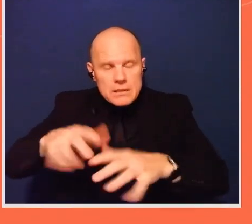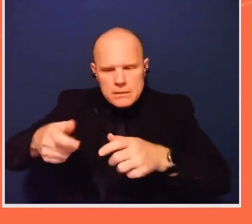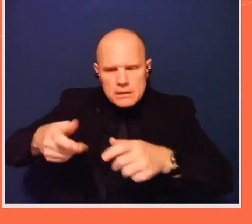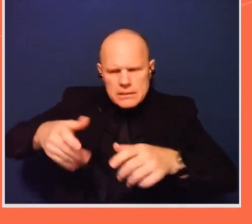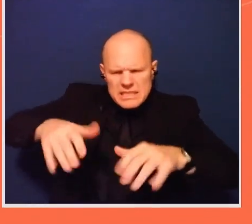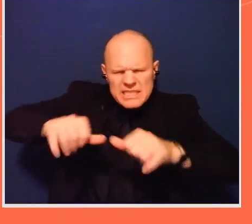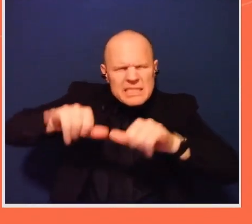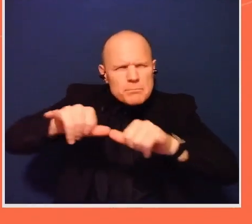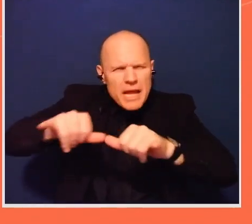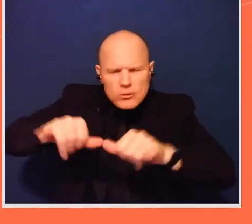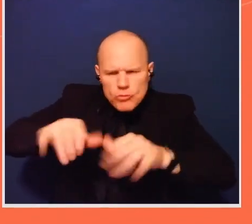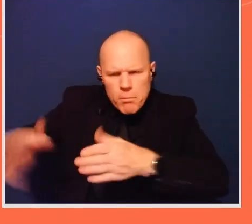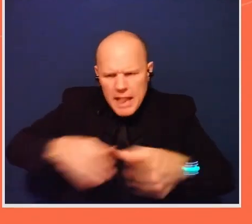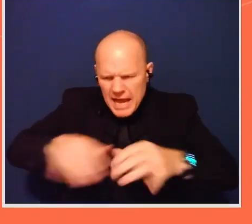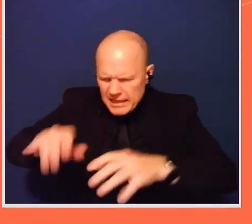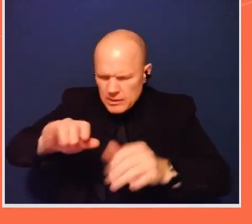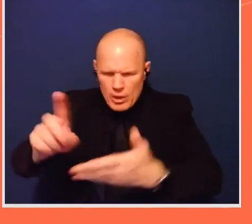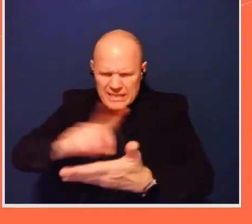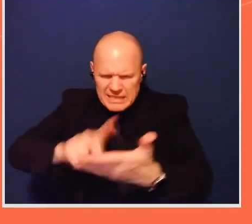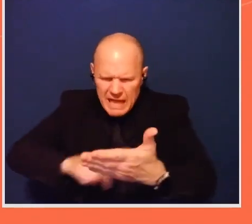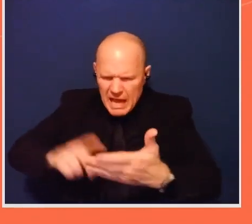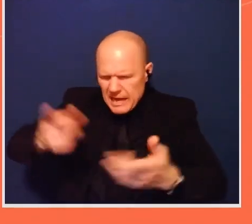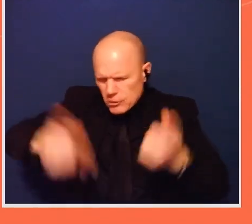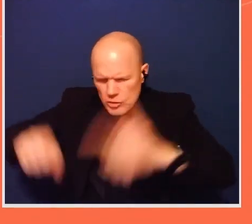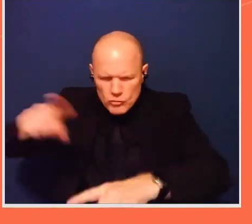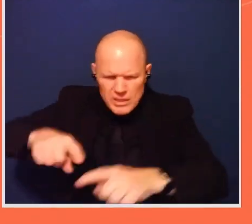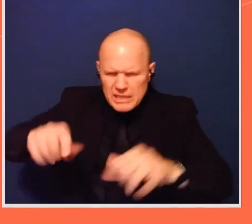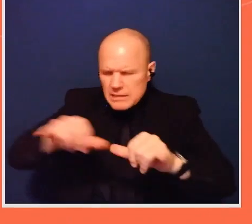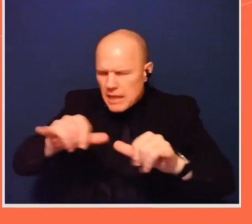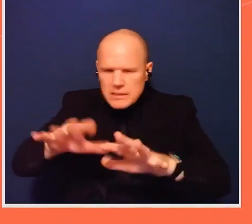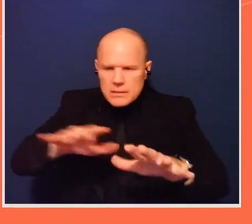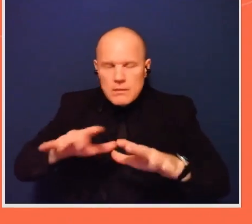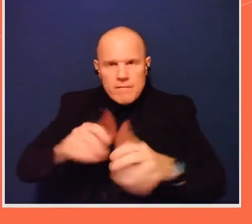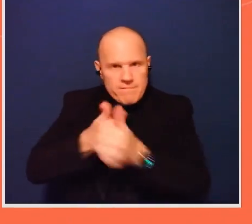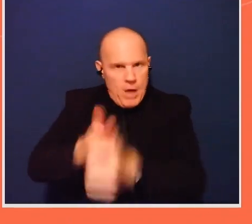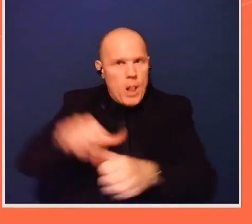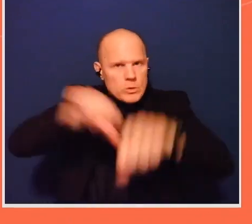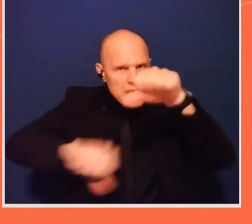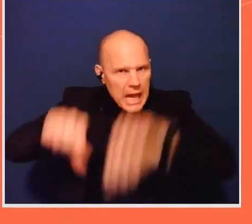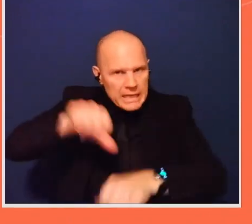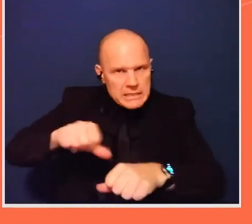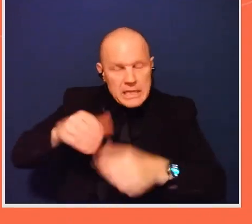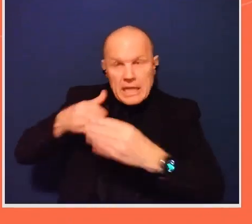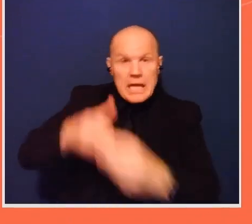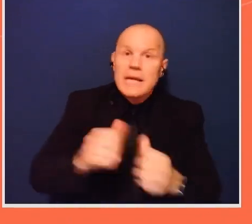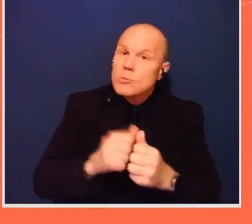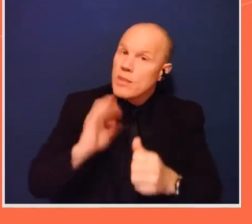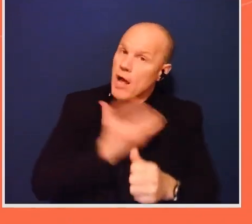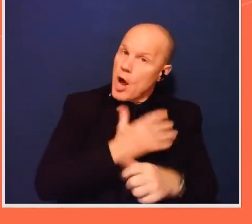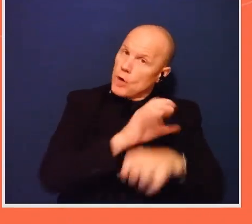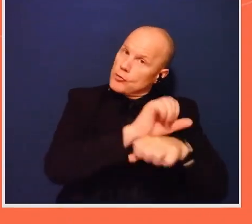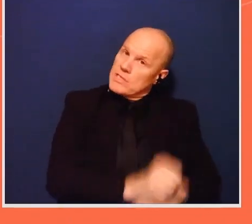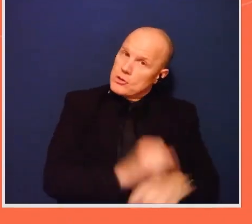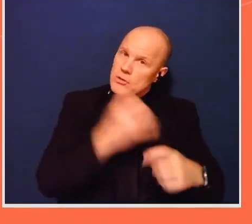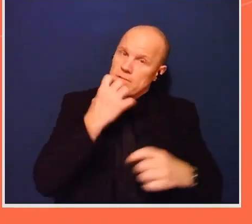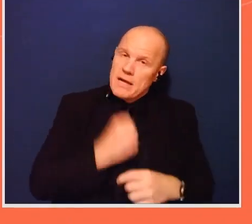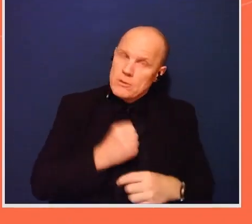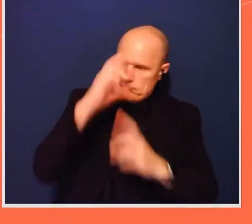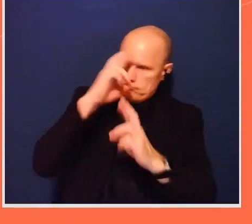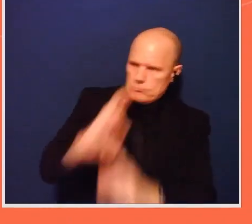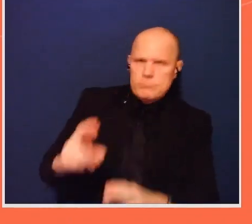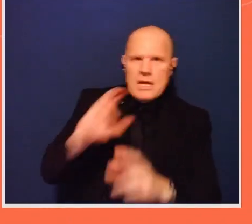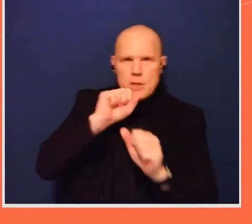ensuring a sustainable future for our ocean, our people, and our prosperity.